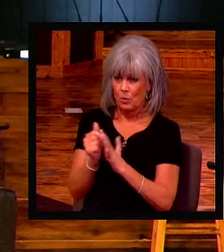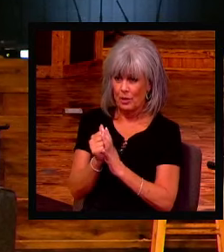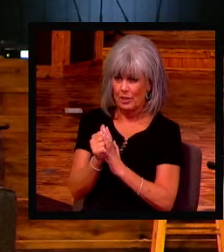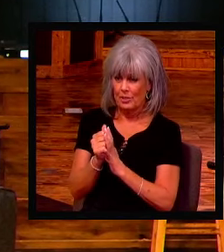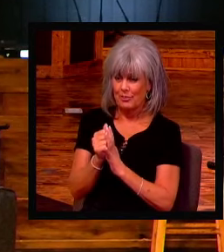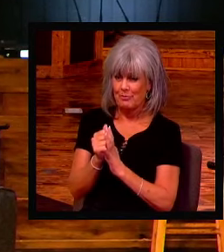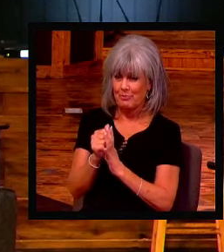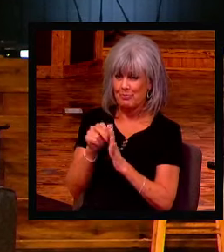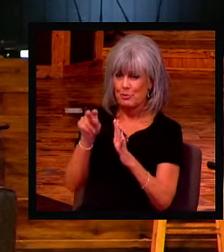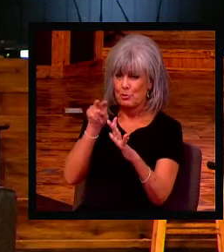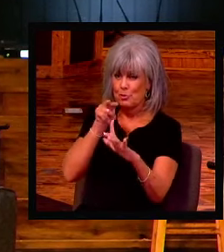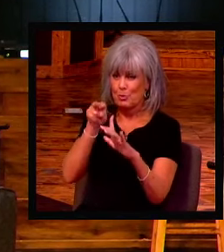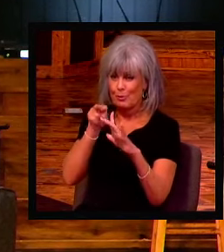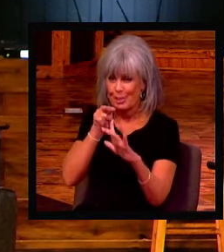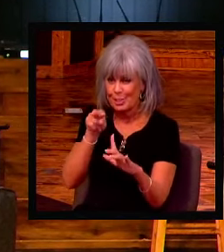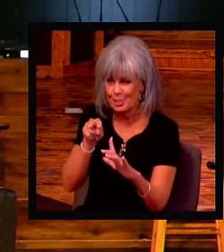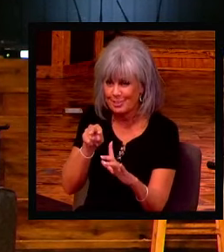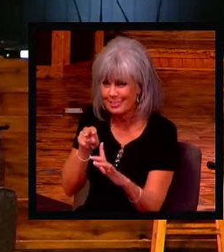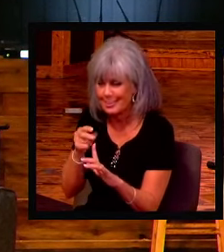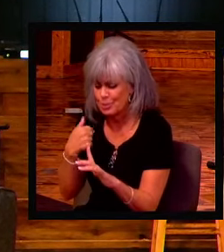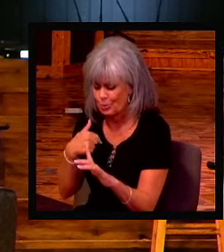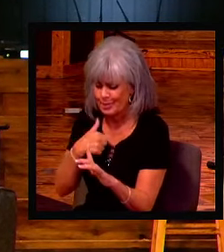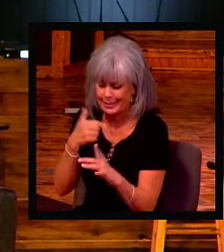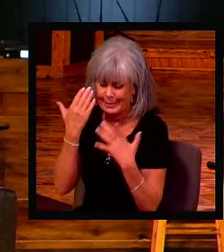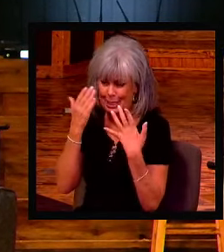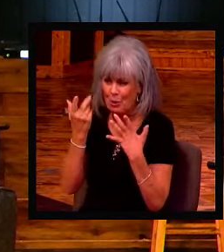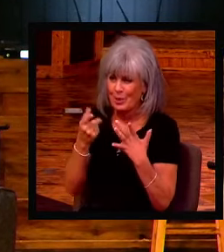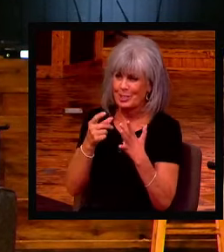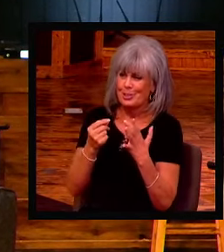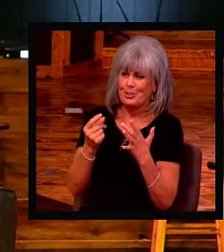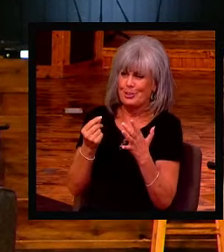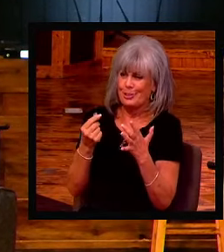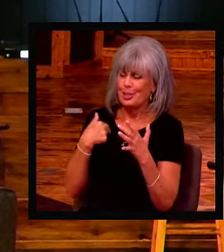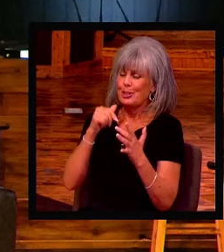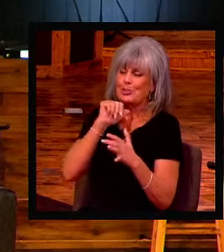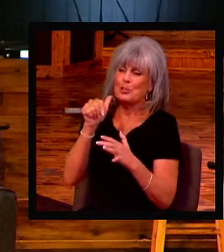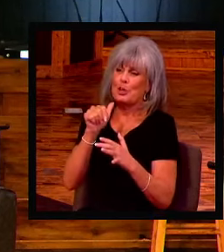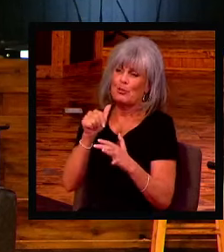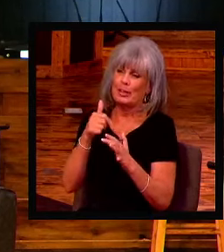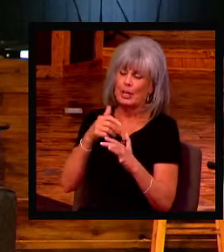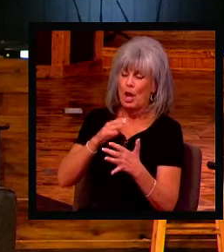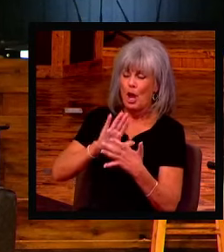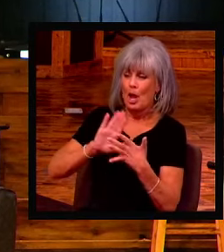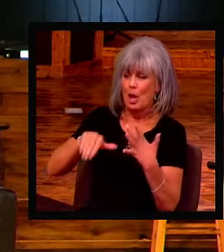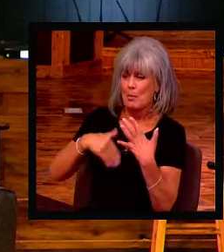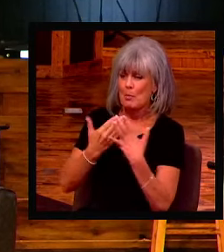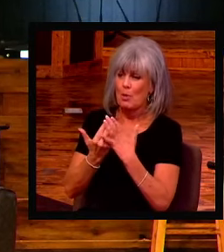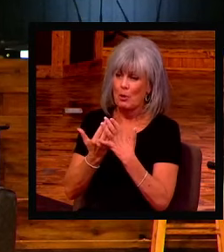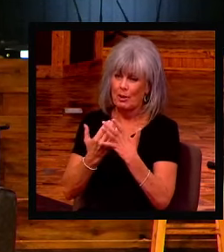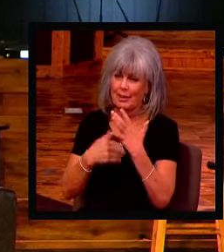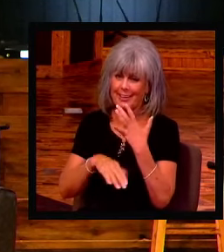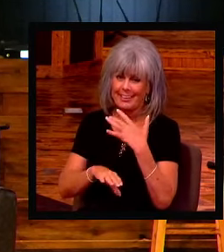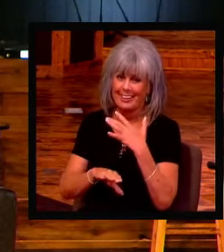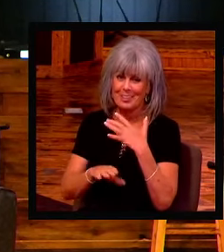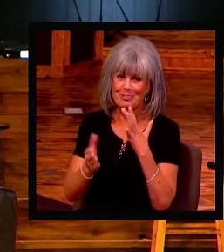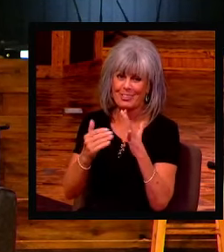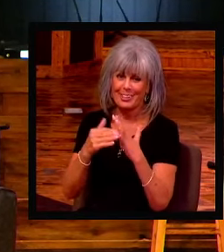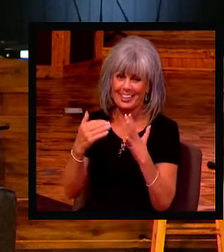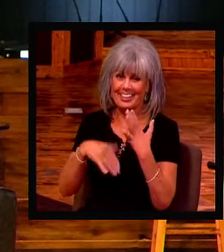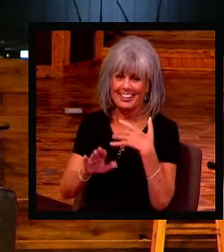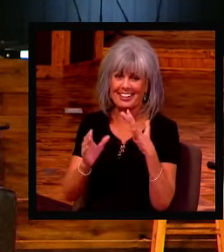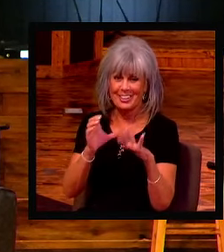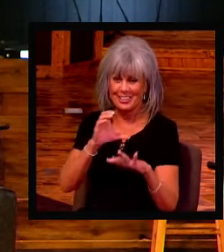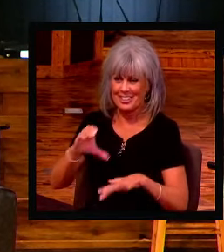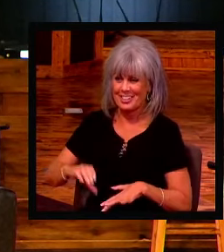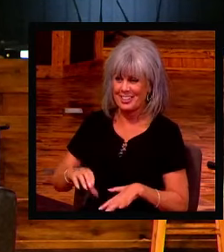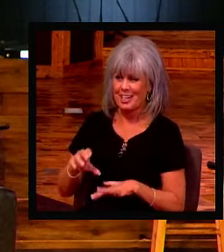didn't know what we were doing, and we were making sure we... You don't just run up on that stuff and be like, well, I'm born again Christian, ain't gonna do nothing to me. Well, you just gave certain